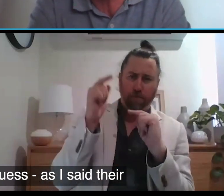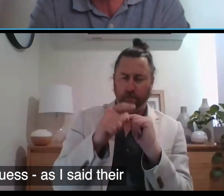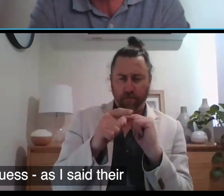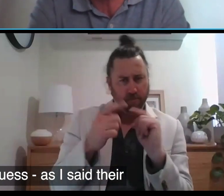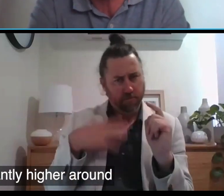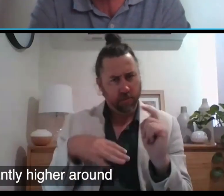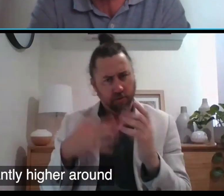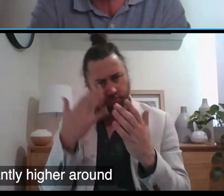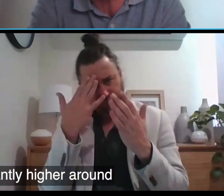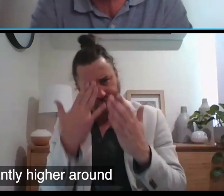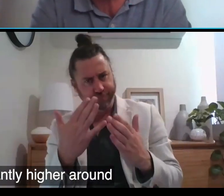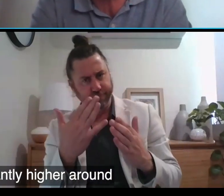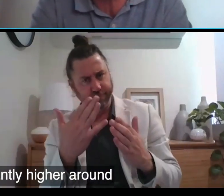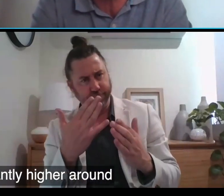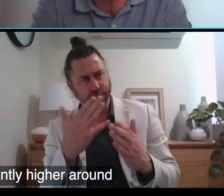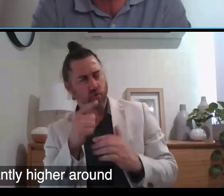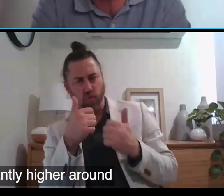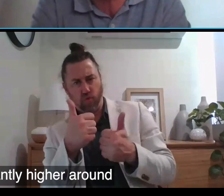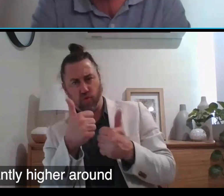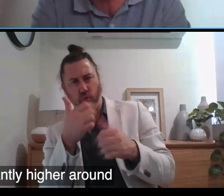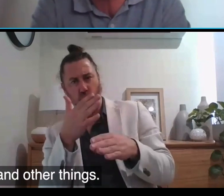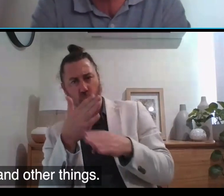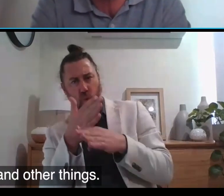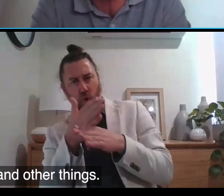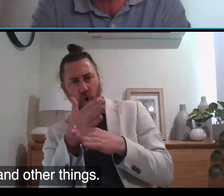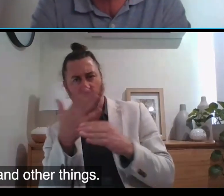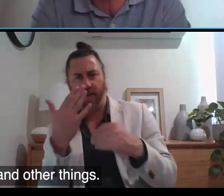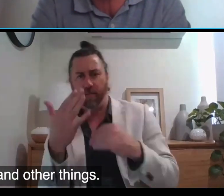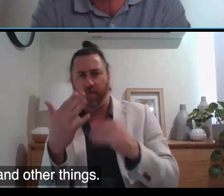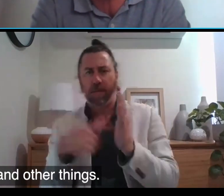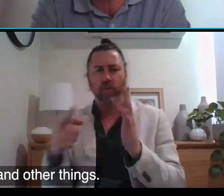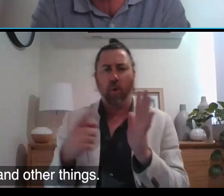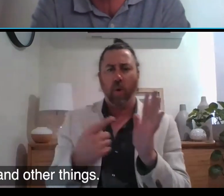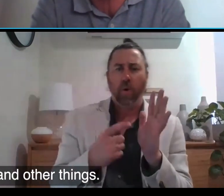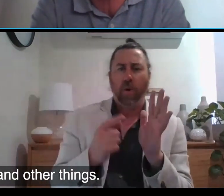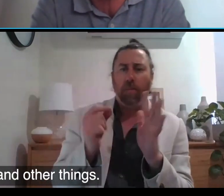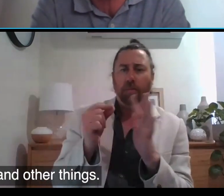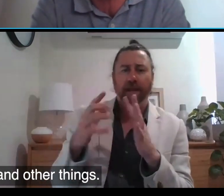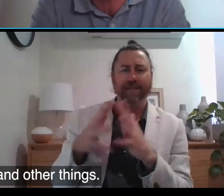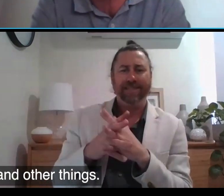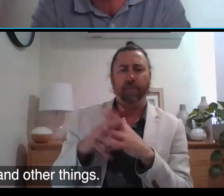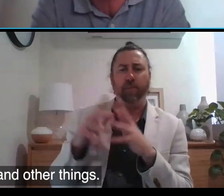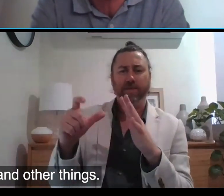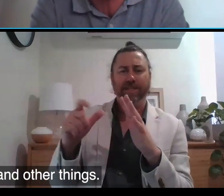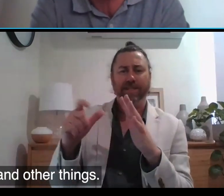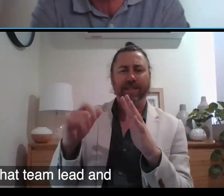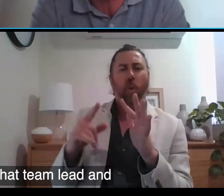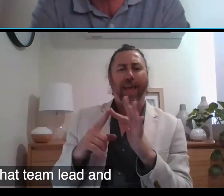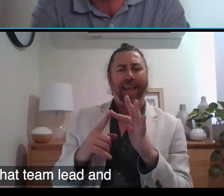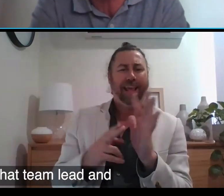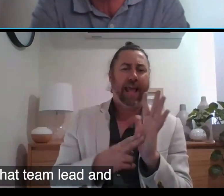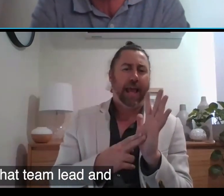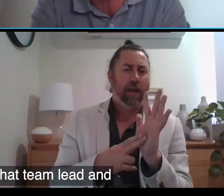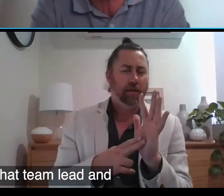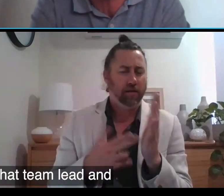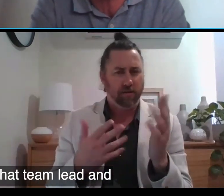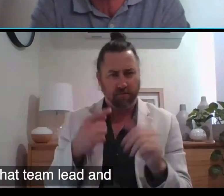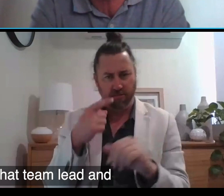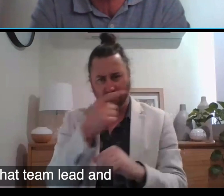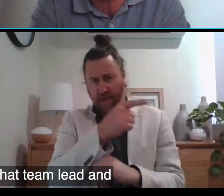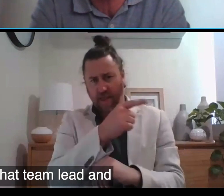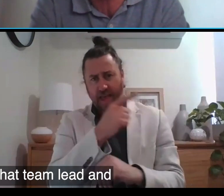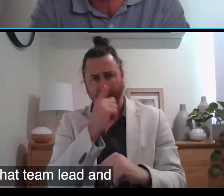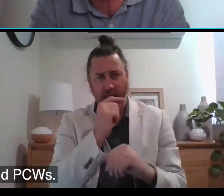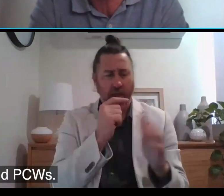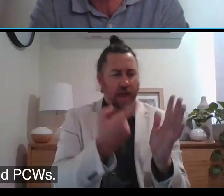guess, as I said, their scope of practice is significantly higher around medication management and other things. They're the ones providing that